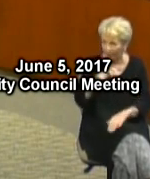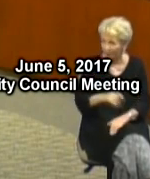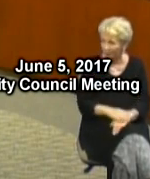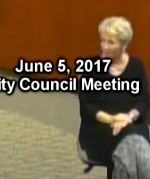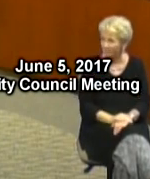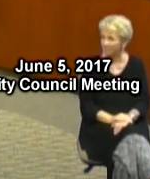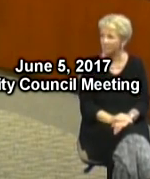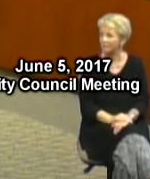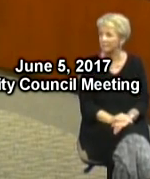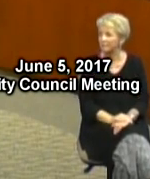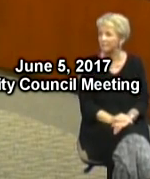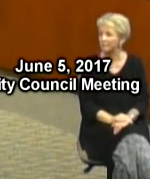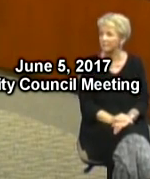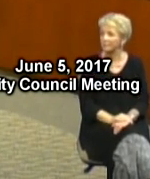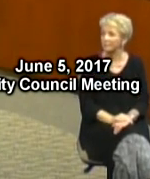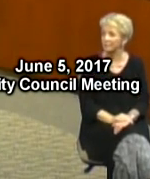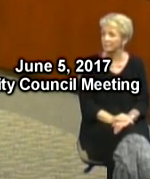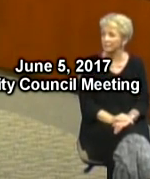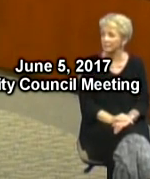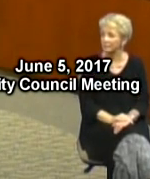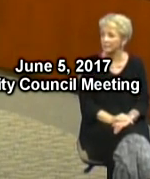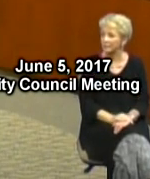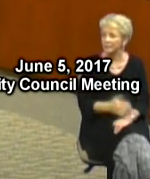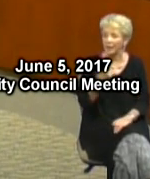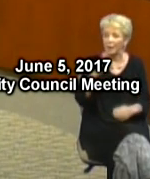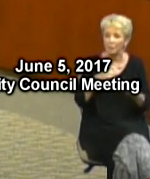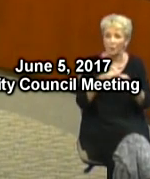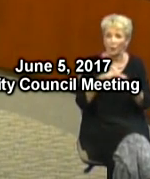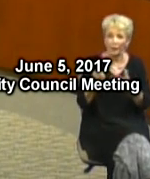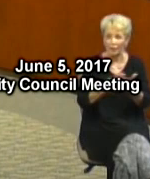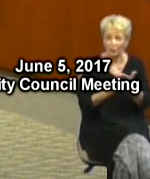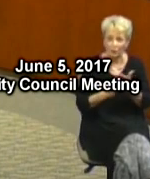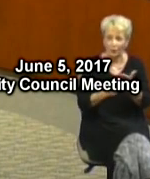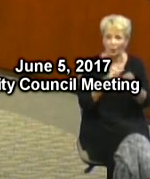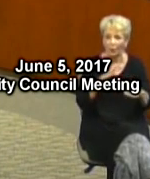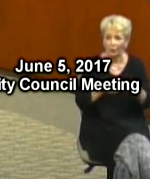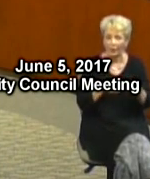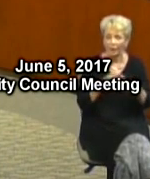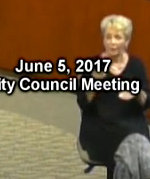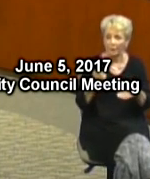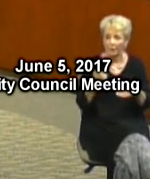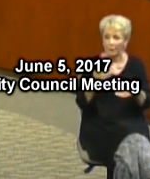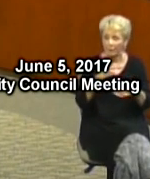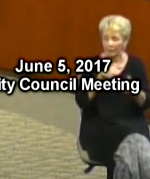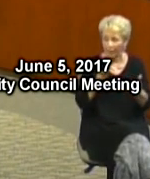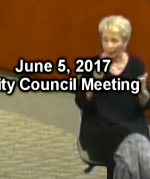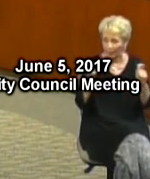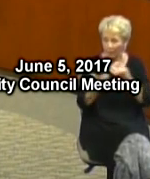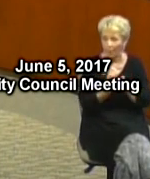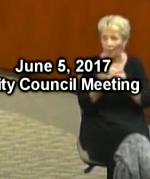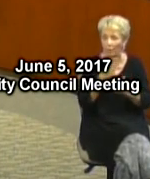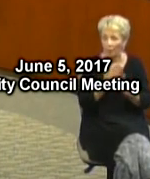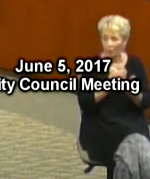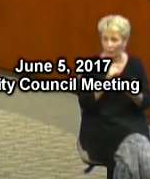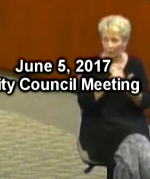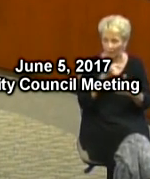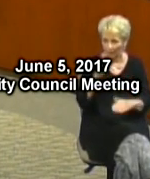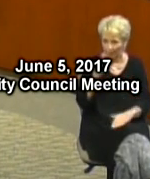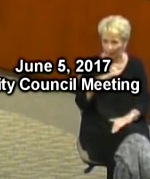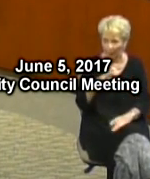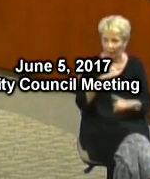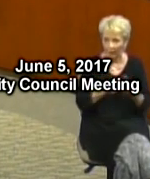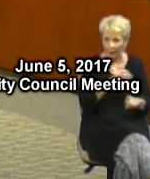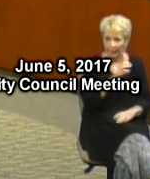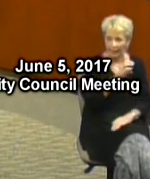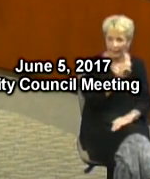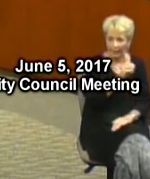Okay. Any further discussion? We have a motion on the floor to amend the zoning map to rezone parcels from